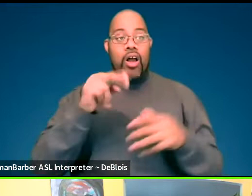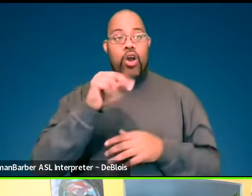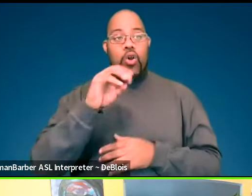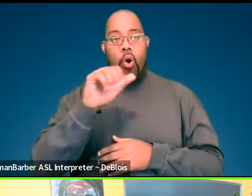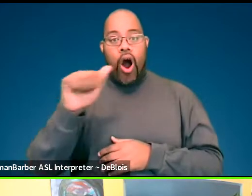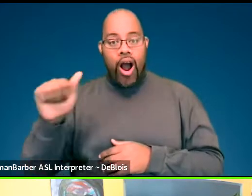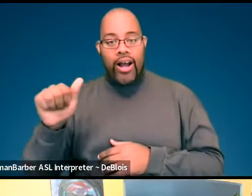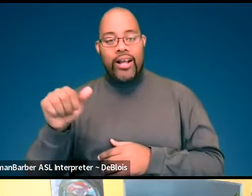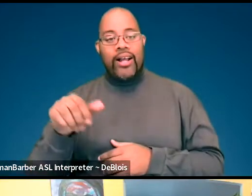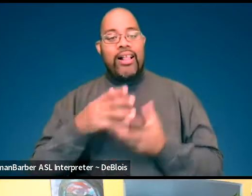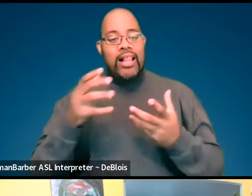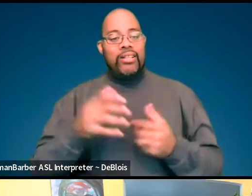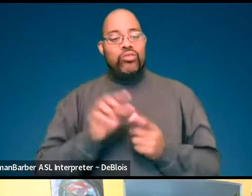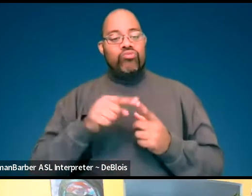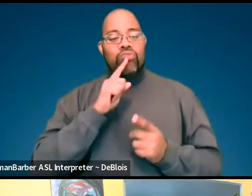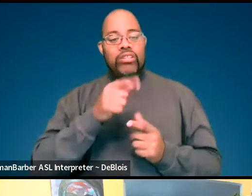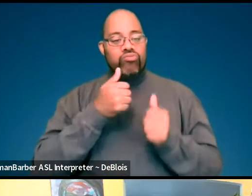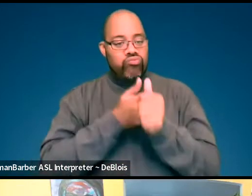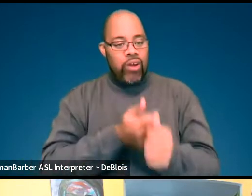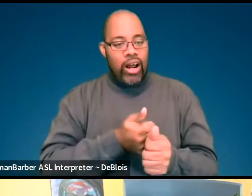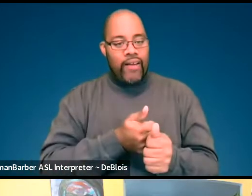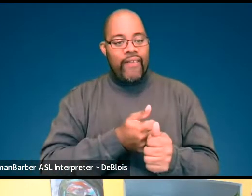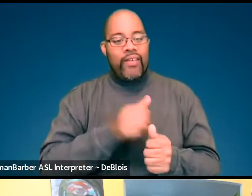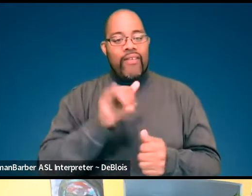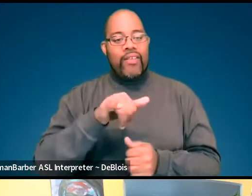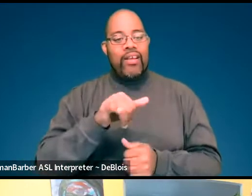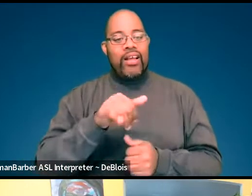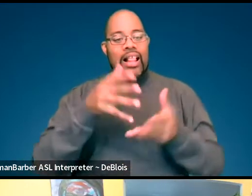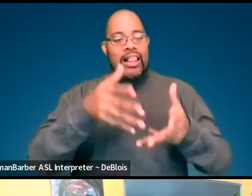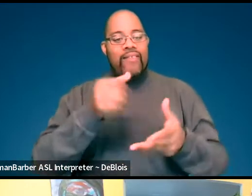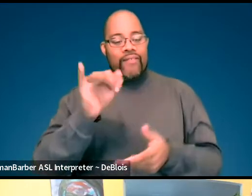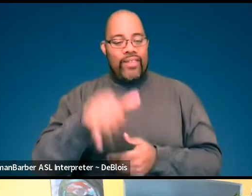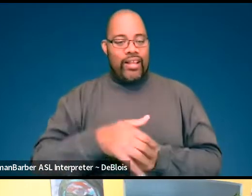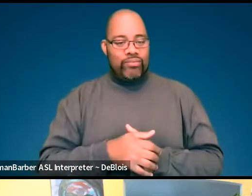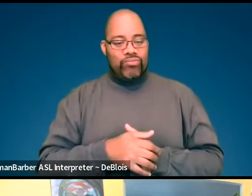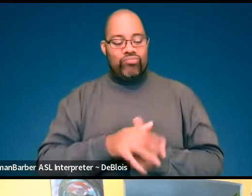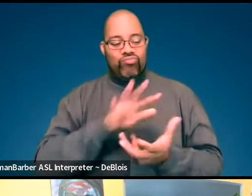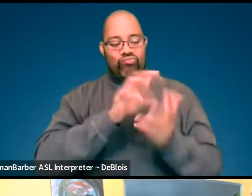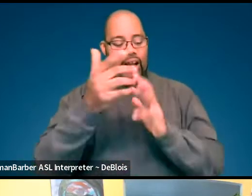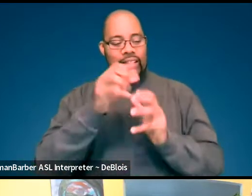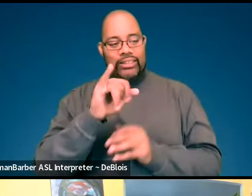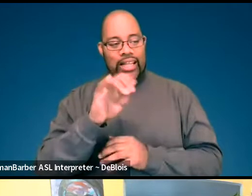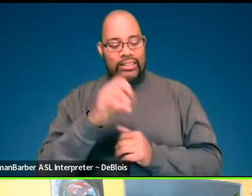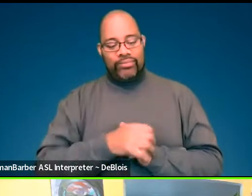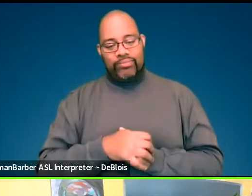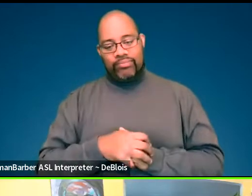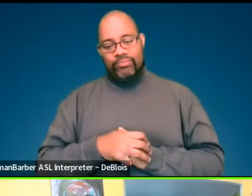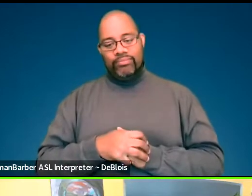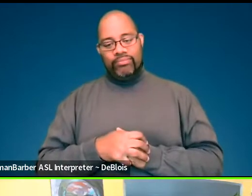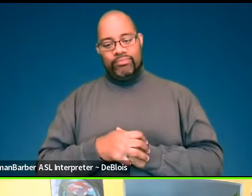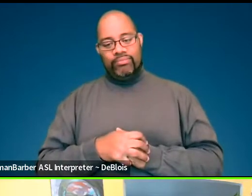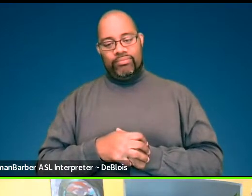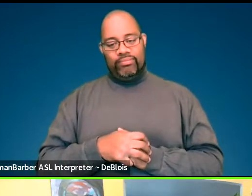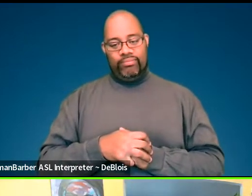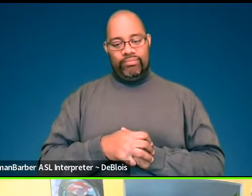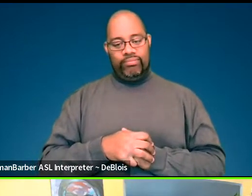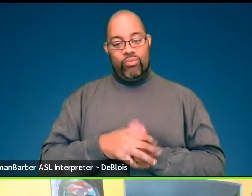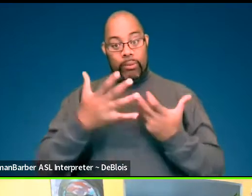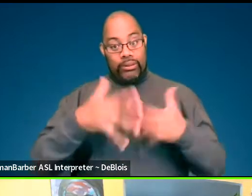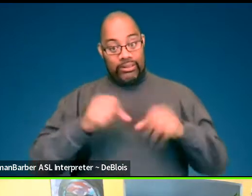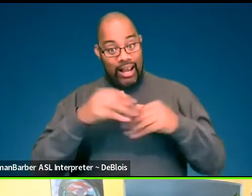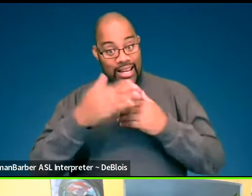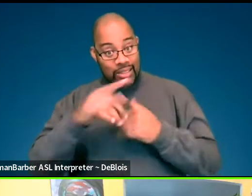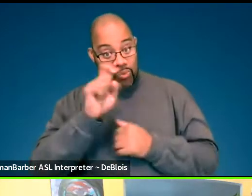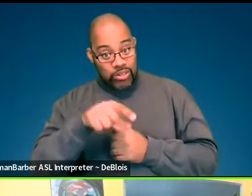well, to really track down the archaeological remains of that wreck site. Awesome. Do you want me to take the next